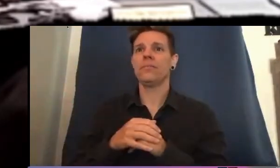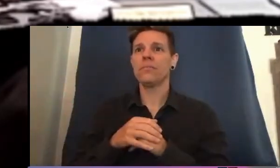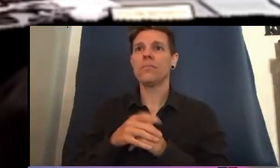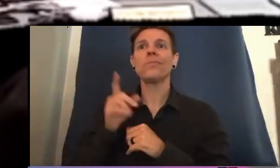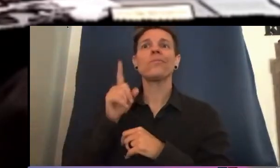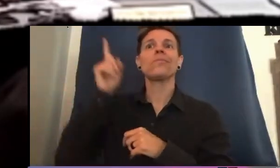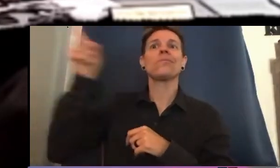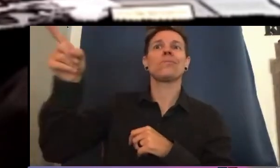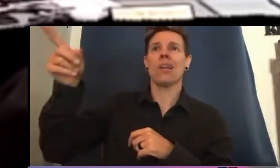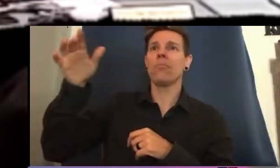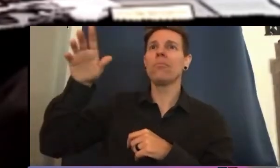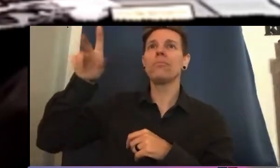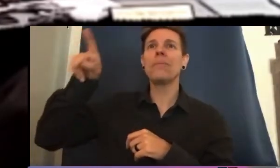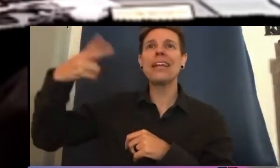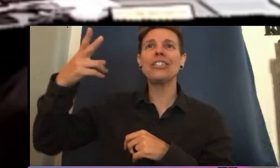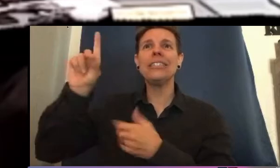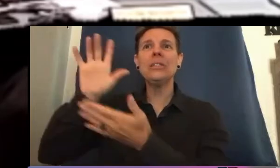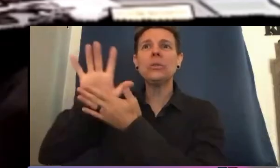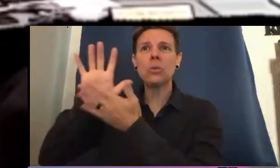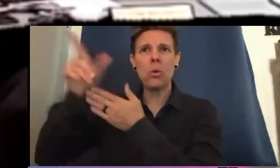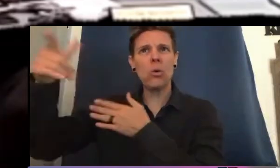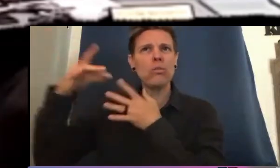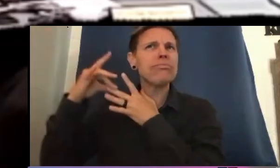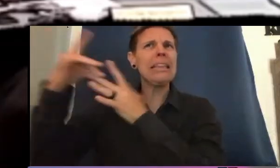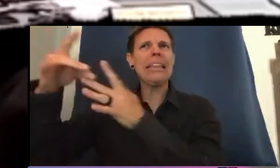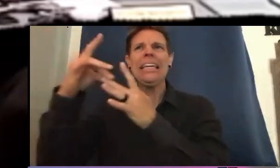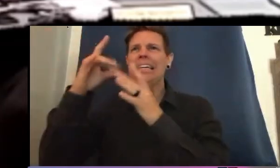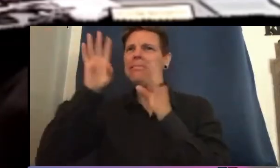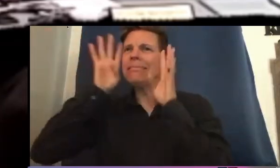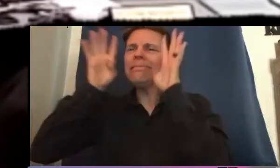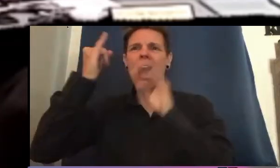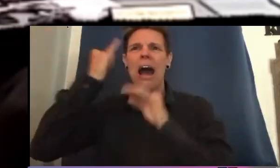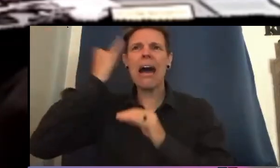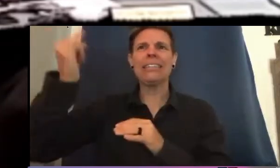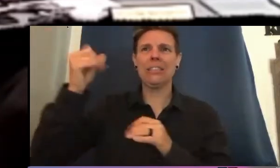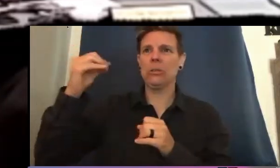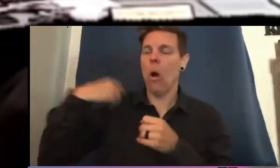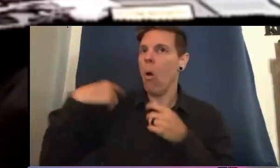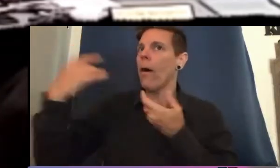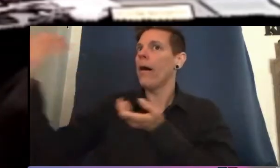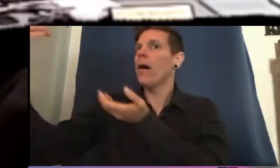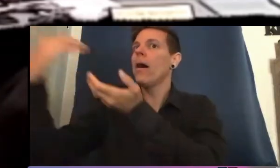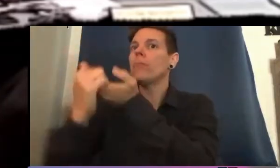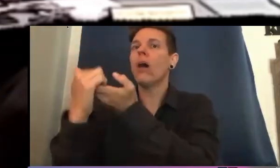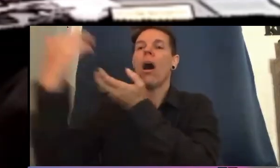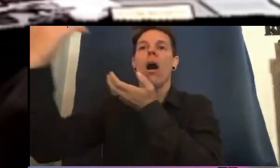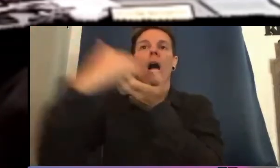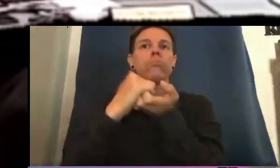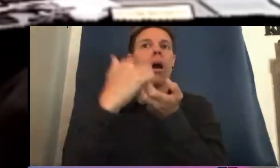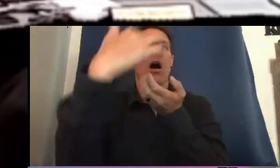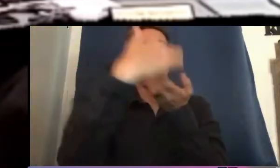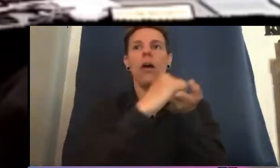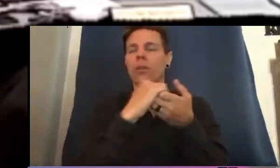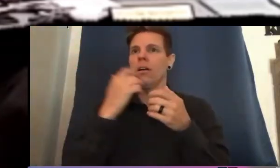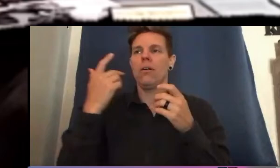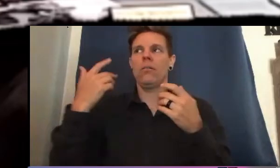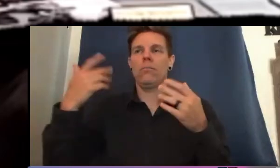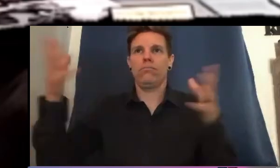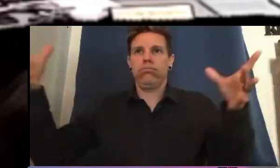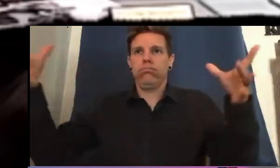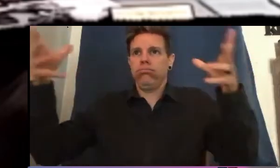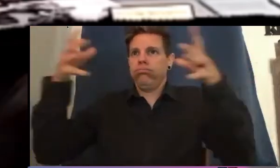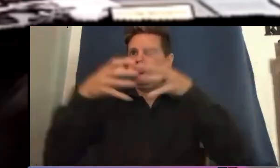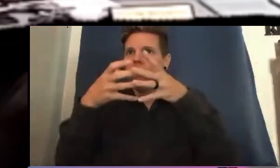locally. We have also provided our school partners with supplemental information about how they can work with us, the technical assistance that our team